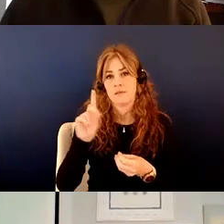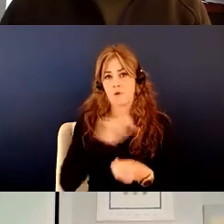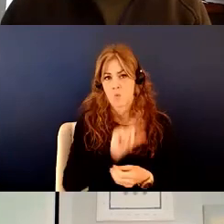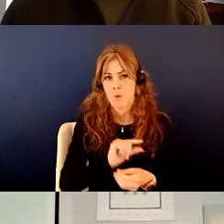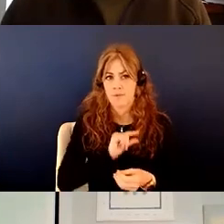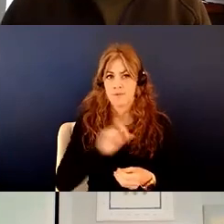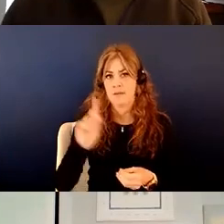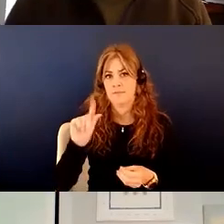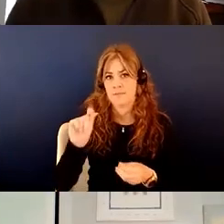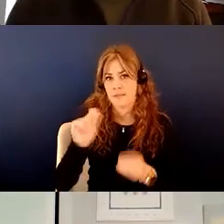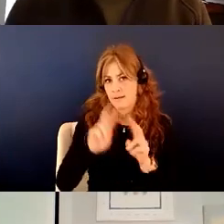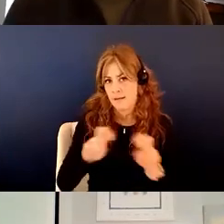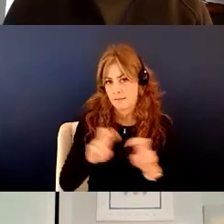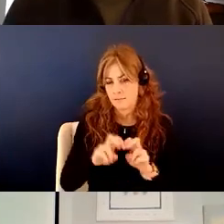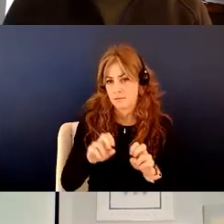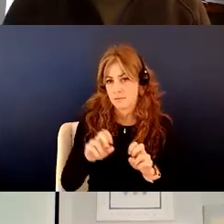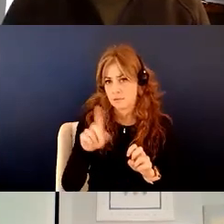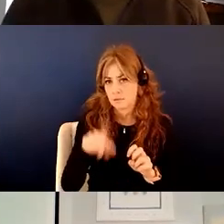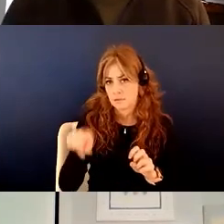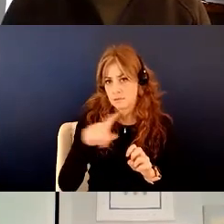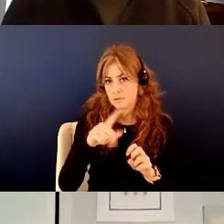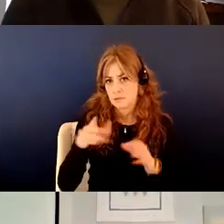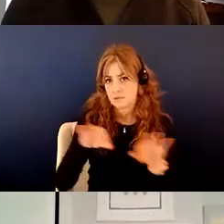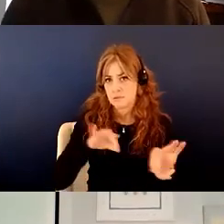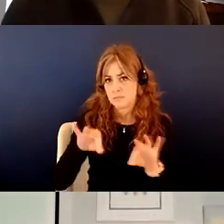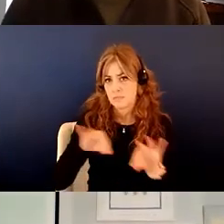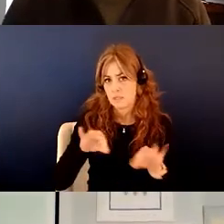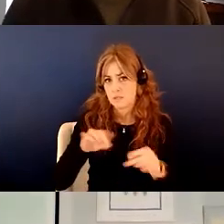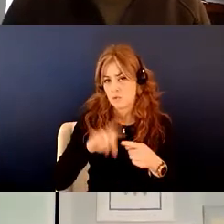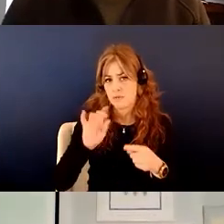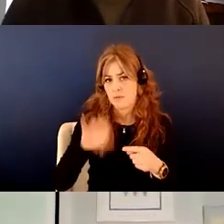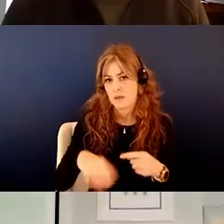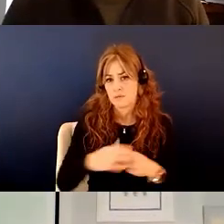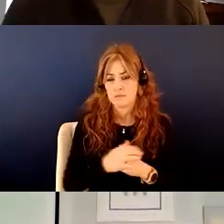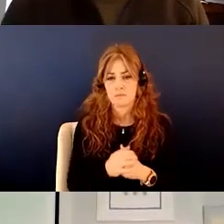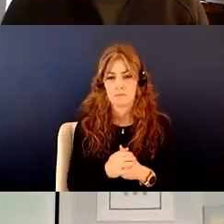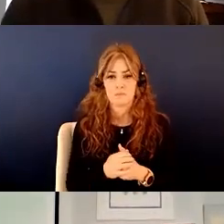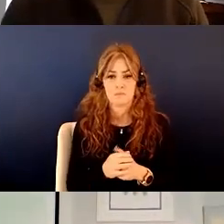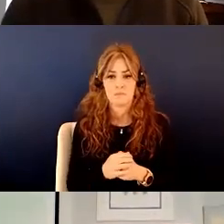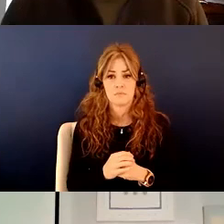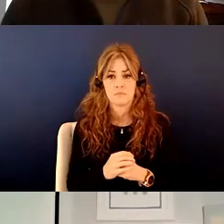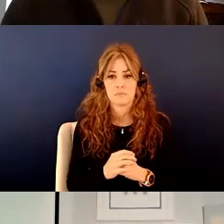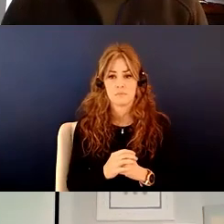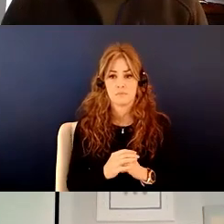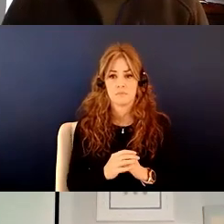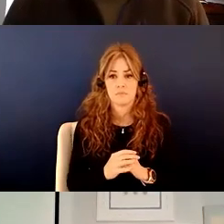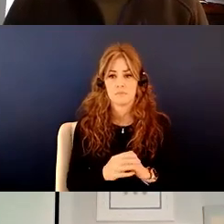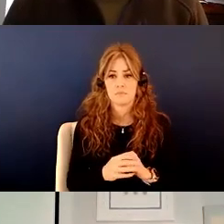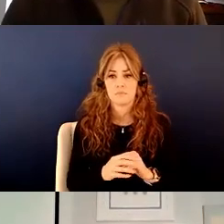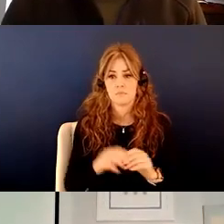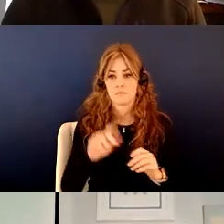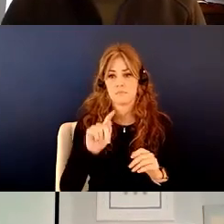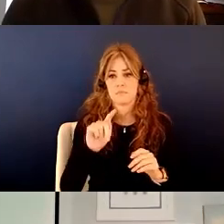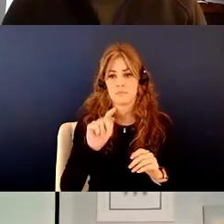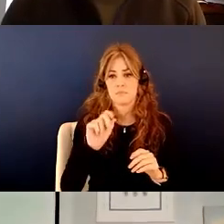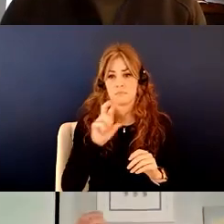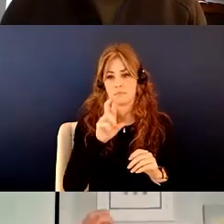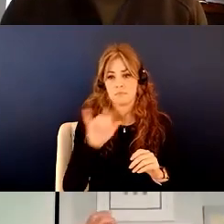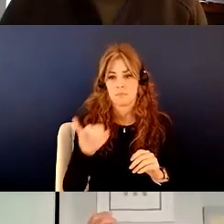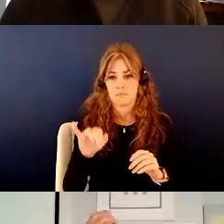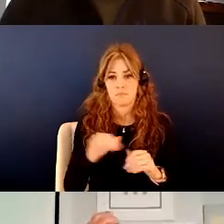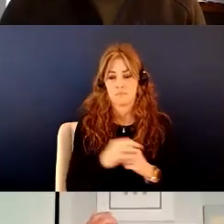Can one of you, one of the instructors, speak to that, to qualitative? Yeah, I think I can do